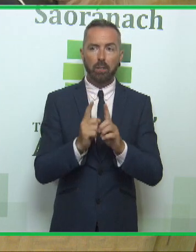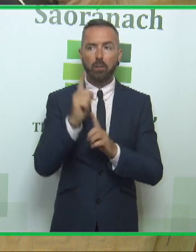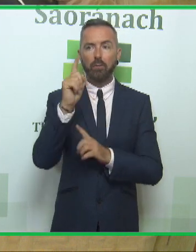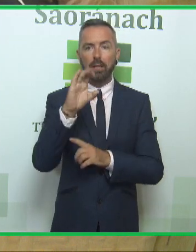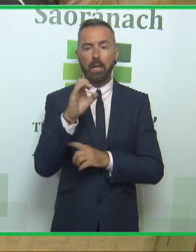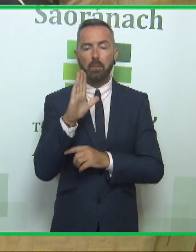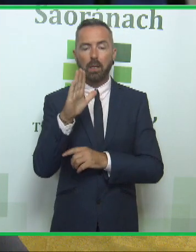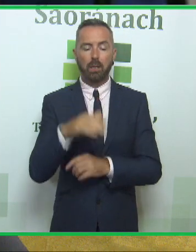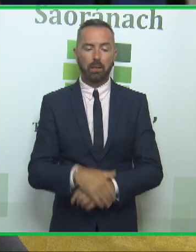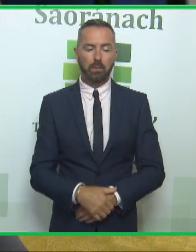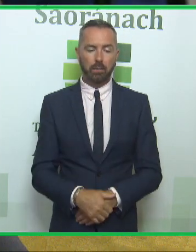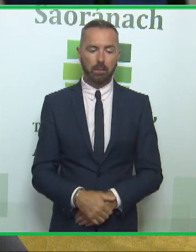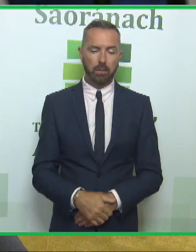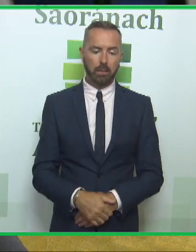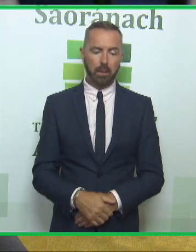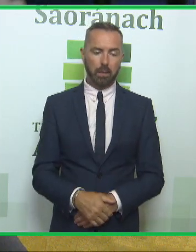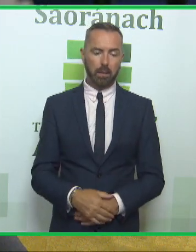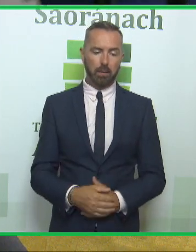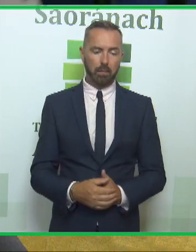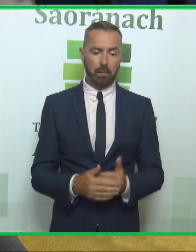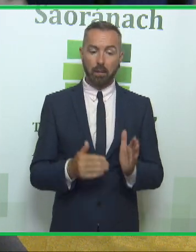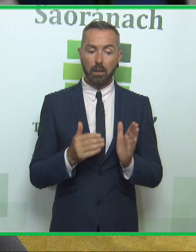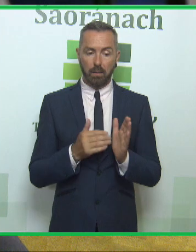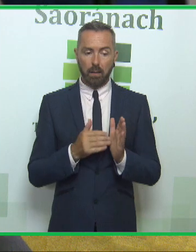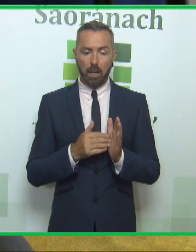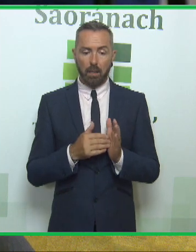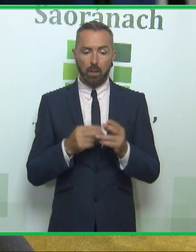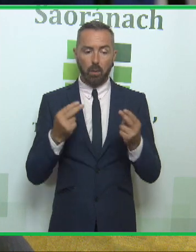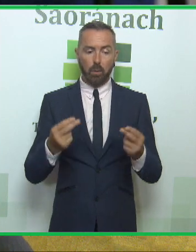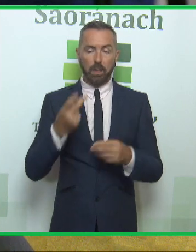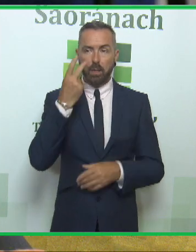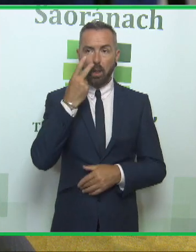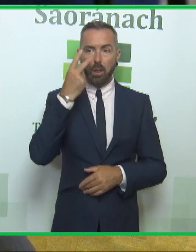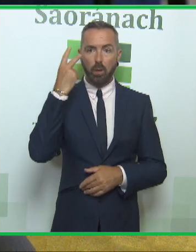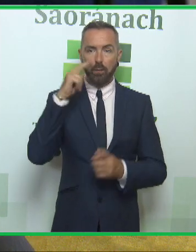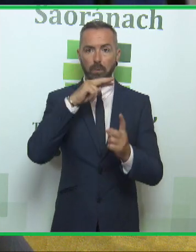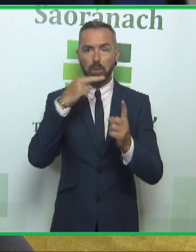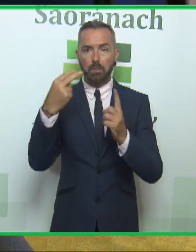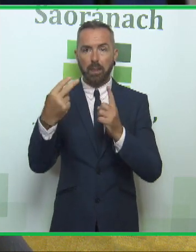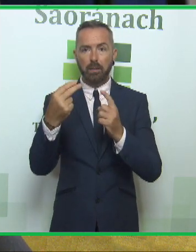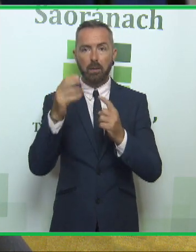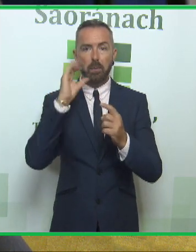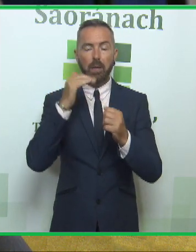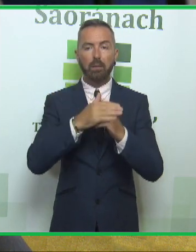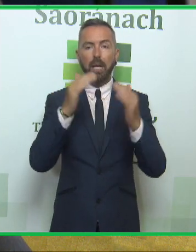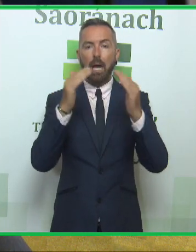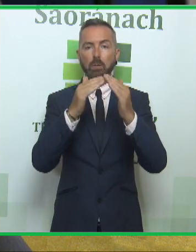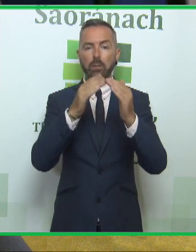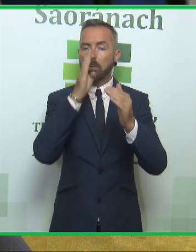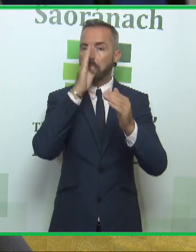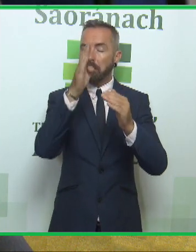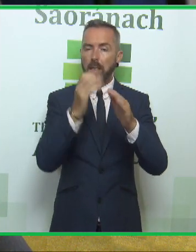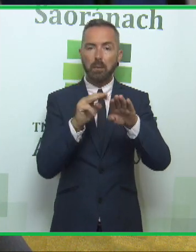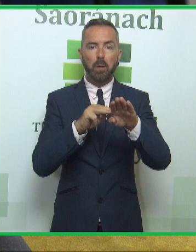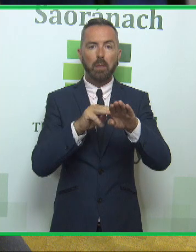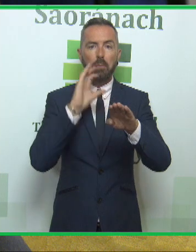Yeah, and I suppose it's to look at it from the perspective that housing is the immediate issue, because, you know, it's